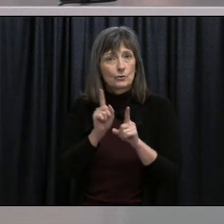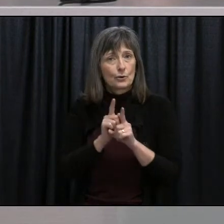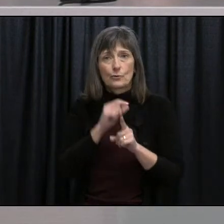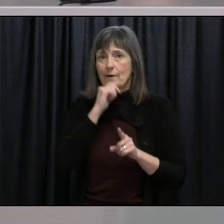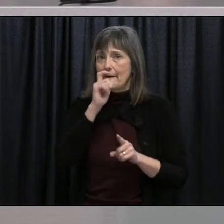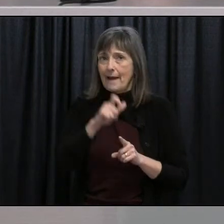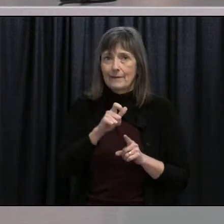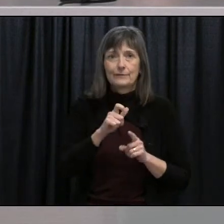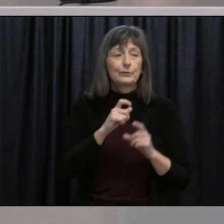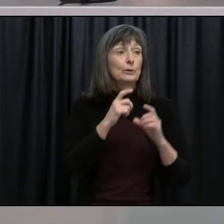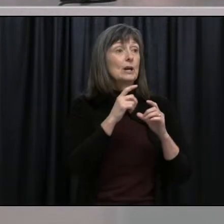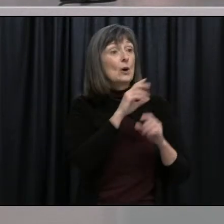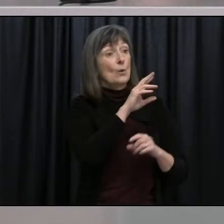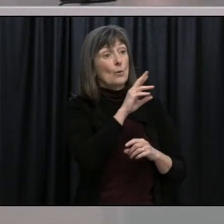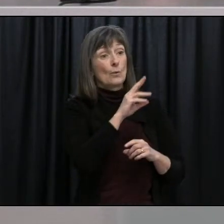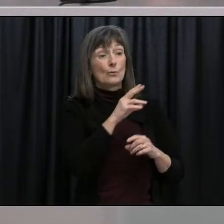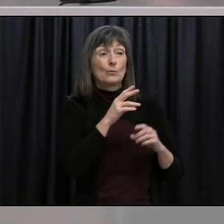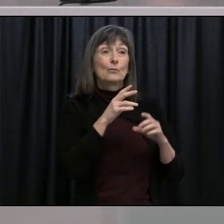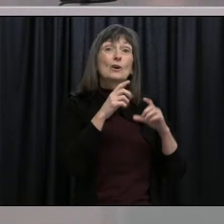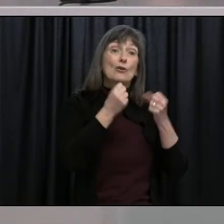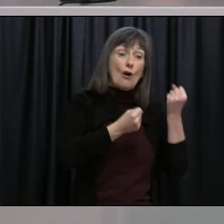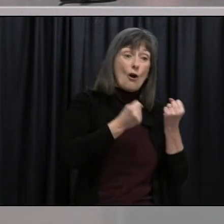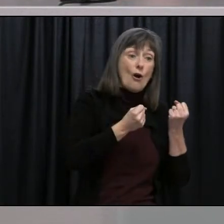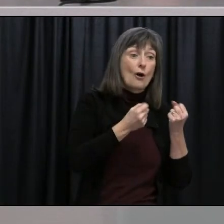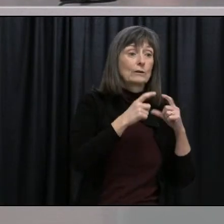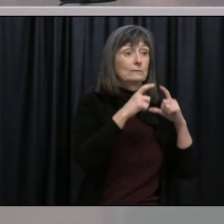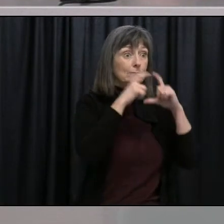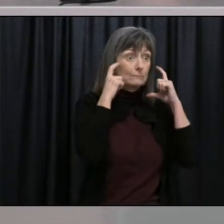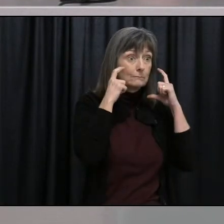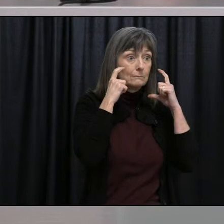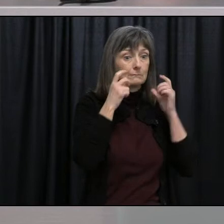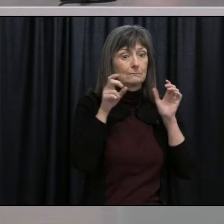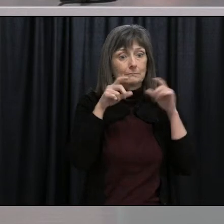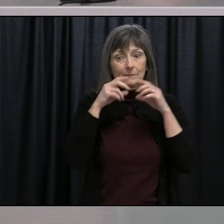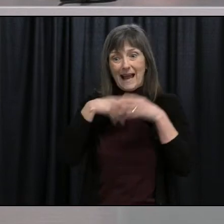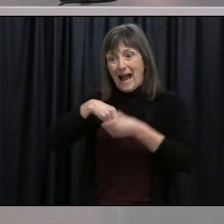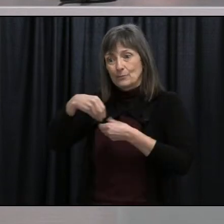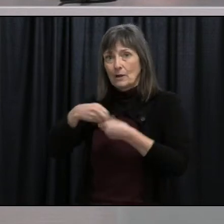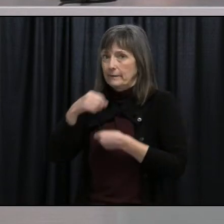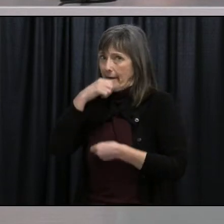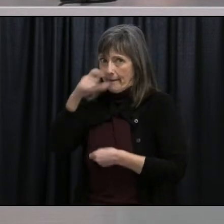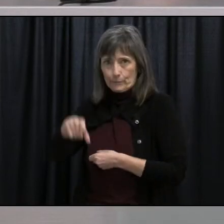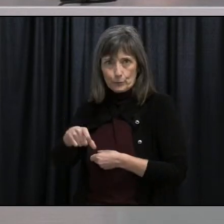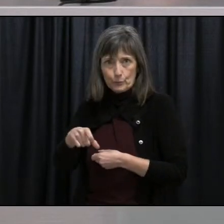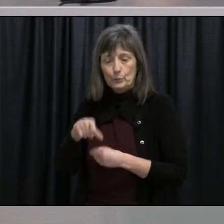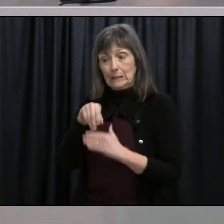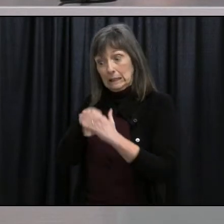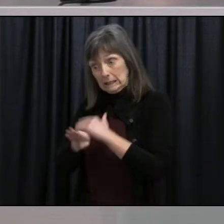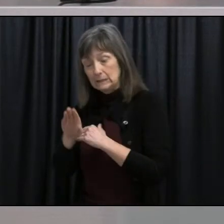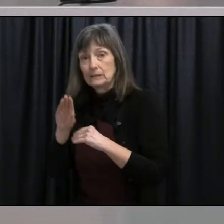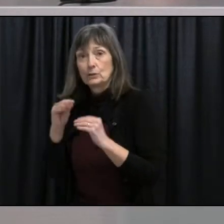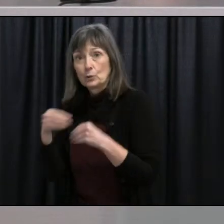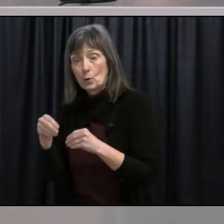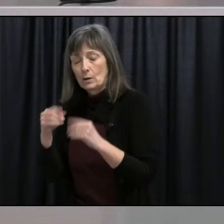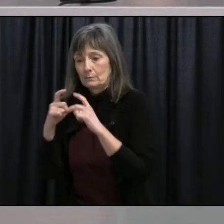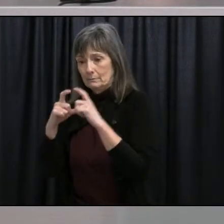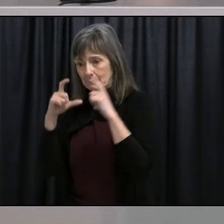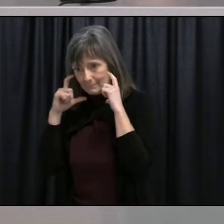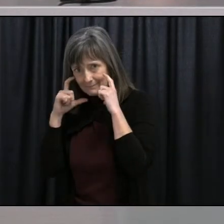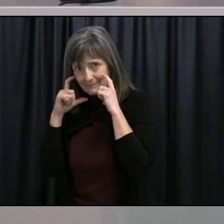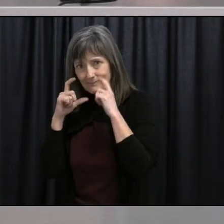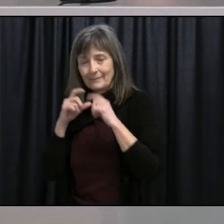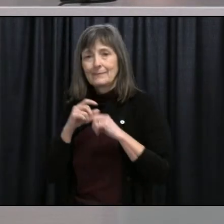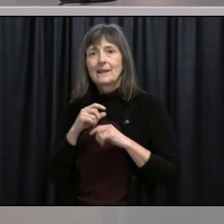the door of a store, for instance. The early childhood educators I've been speaking with have been asking about that because, of